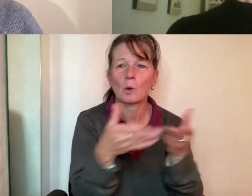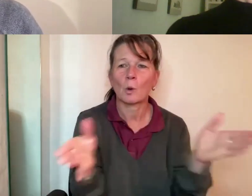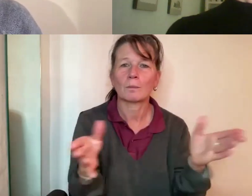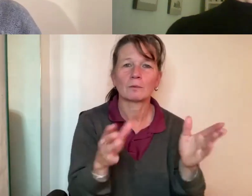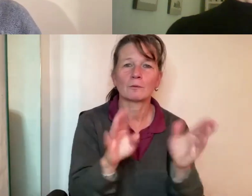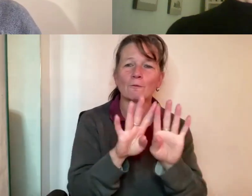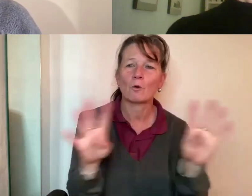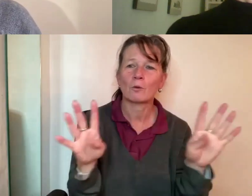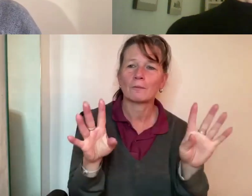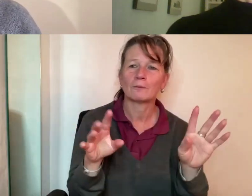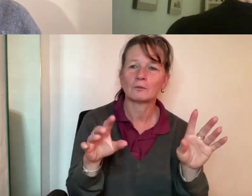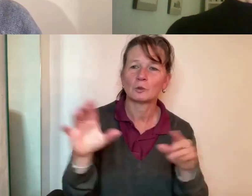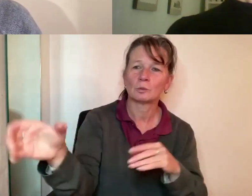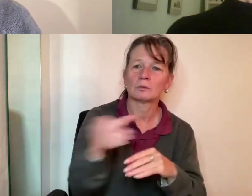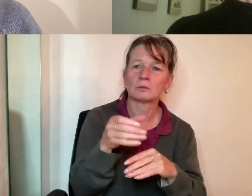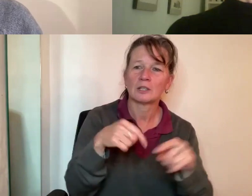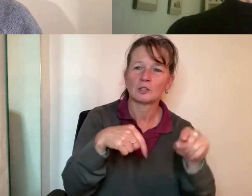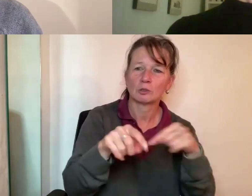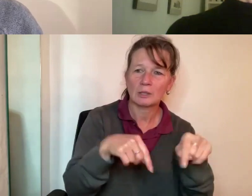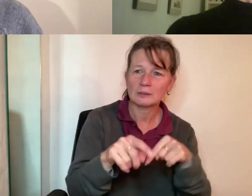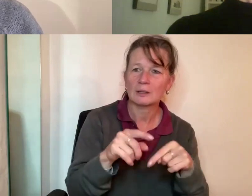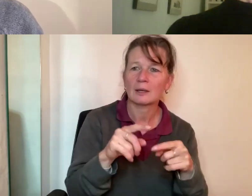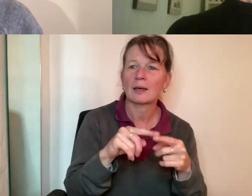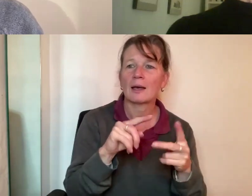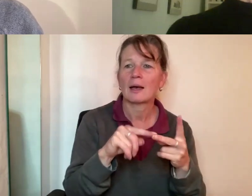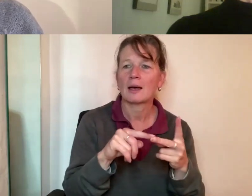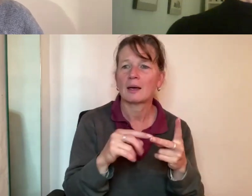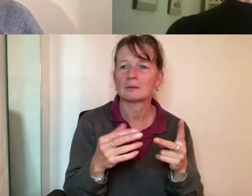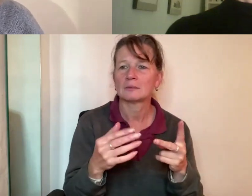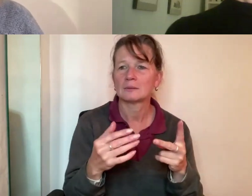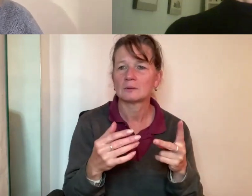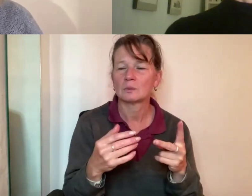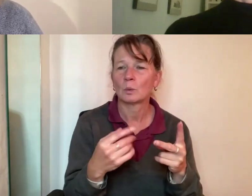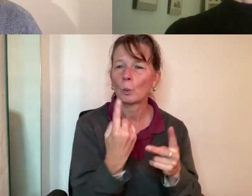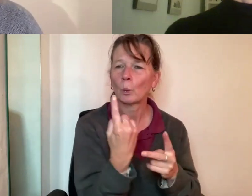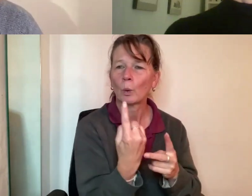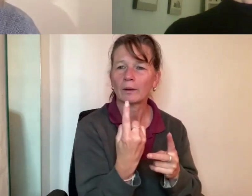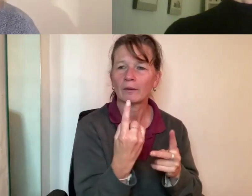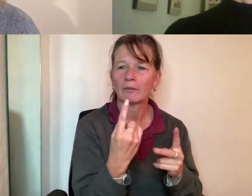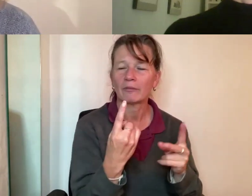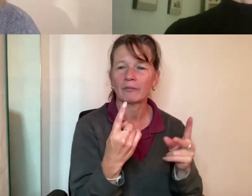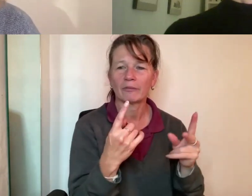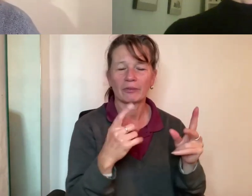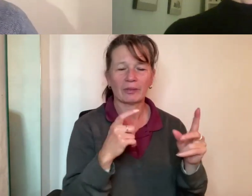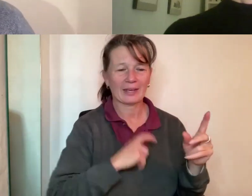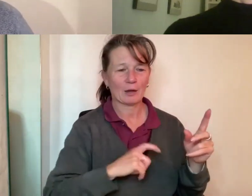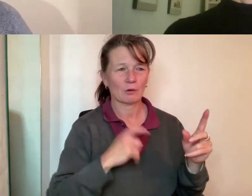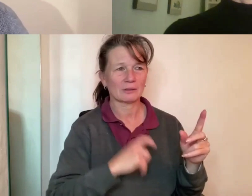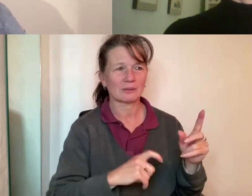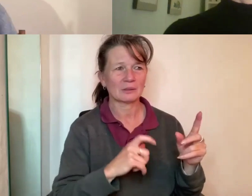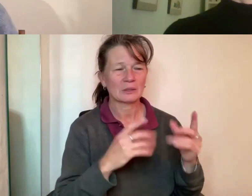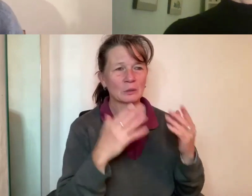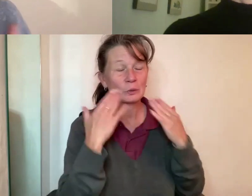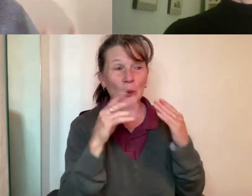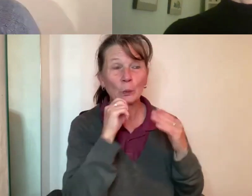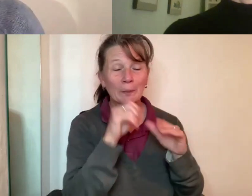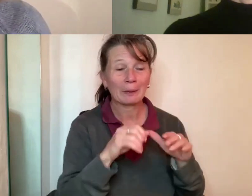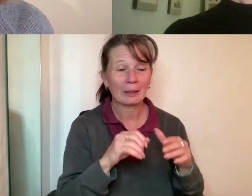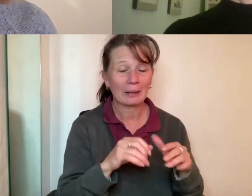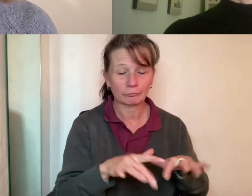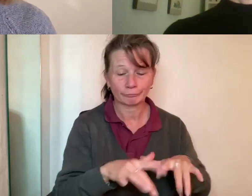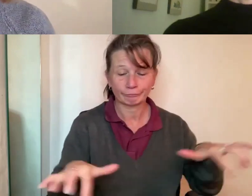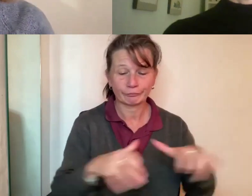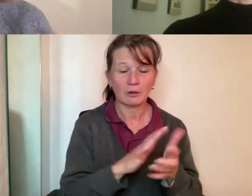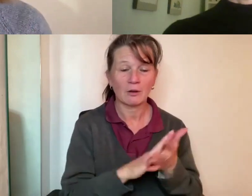director and for one of the players. We didn't know it was going to be a harpsichordist. Was